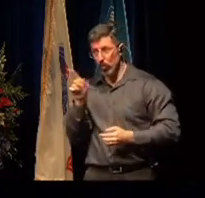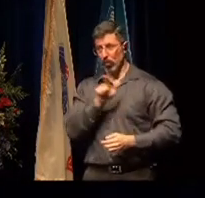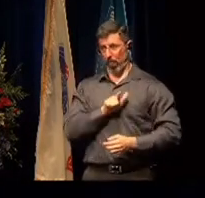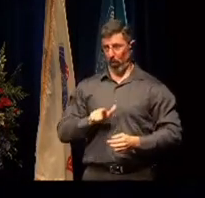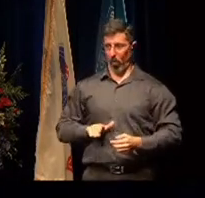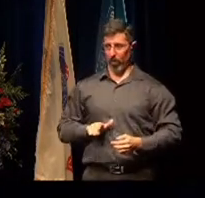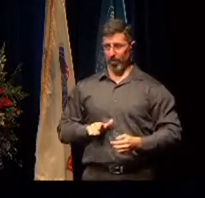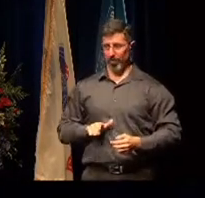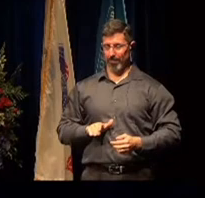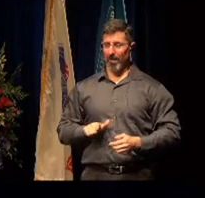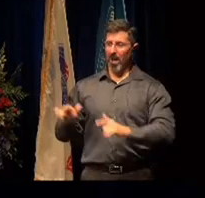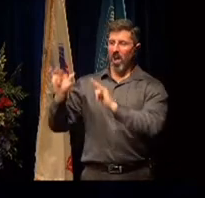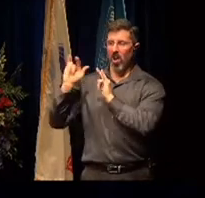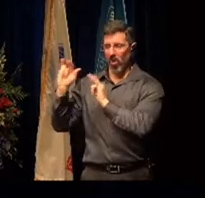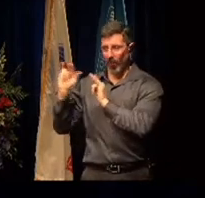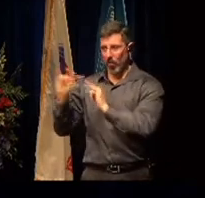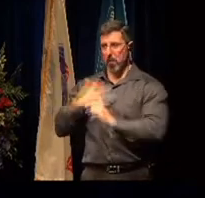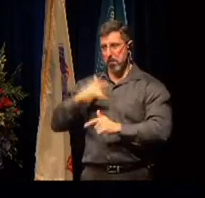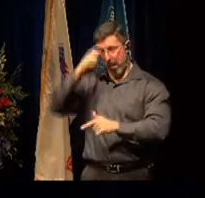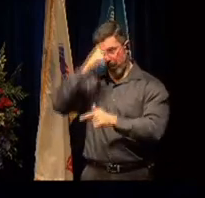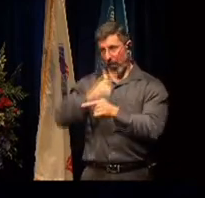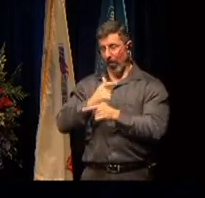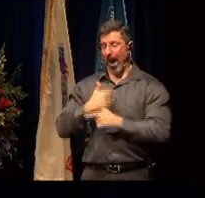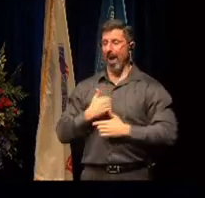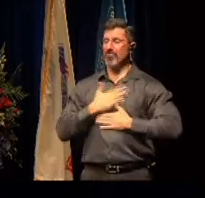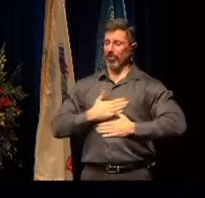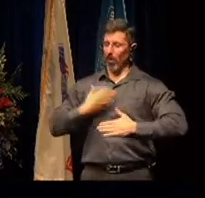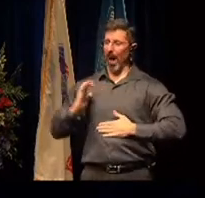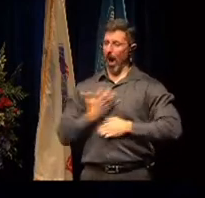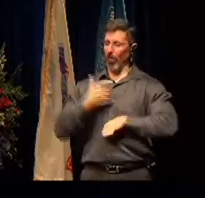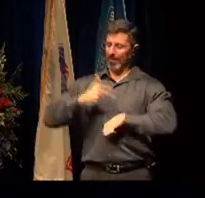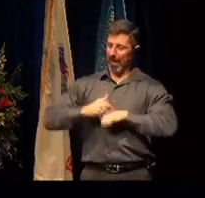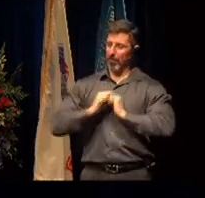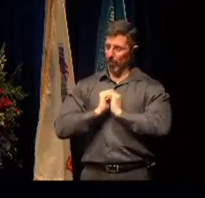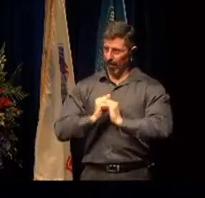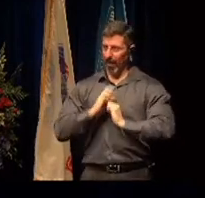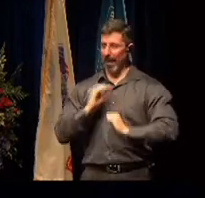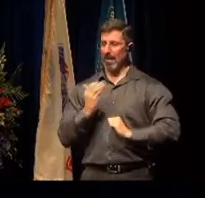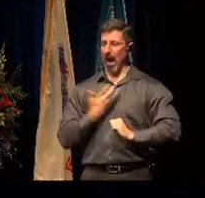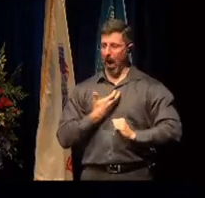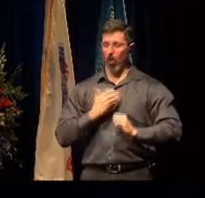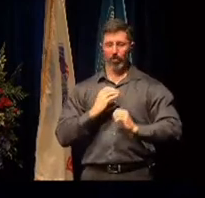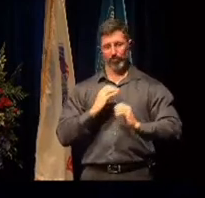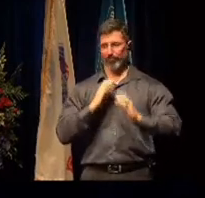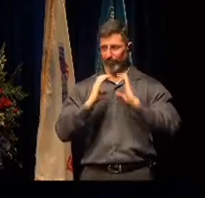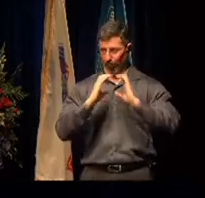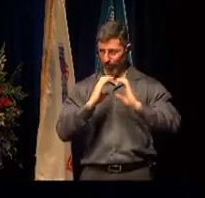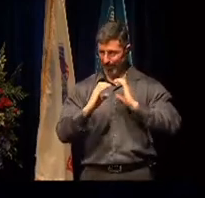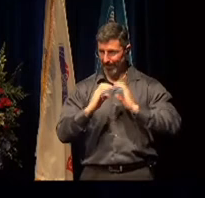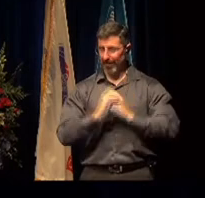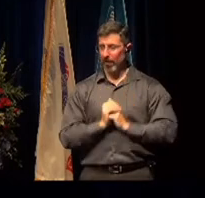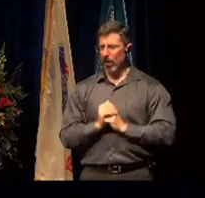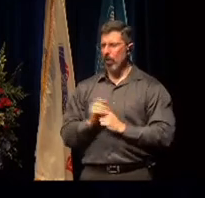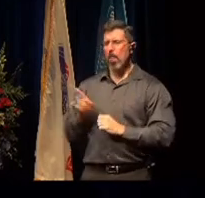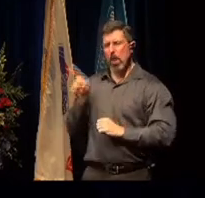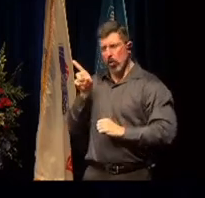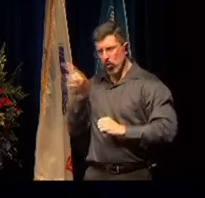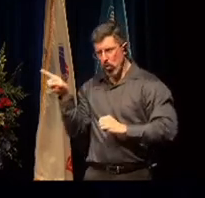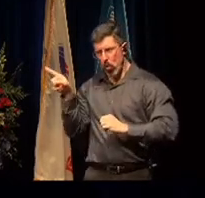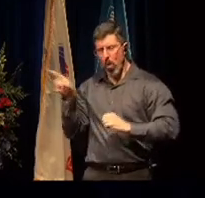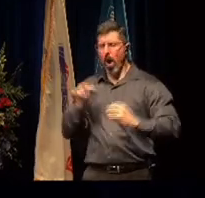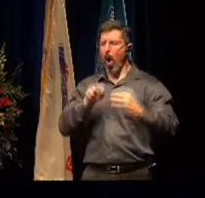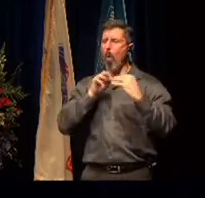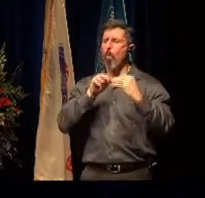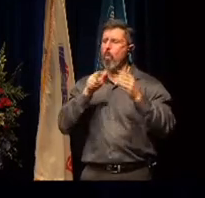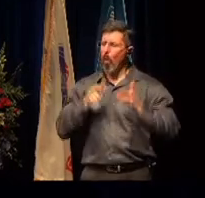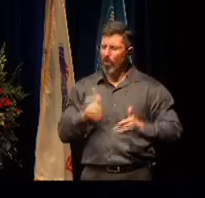brother. I have enjoyed our time together and the words we shared. You are a warrior and have knowledge about